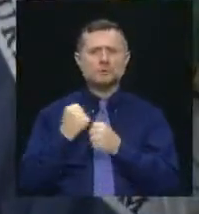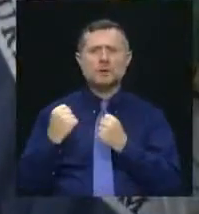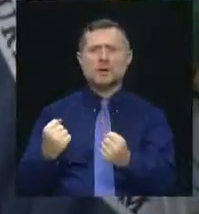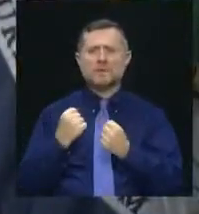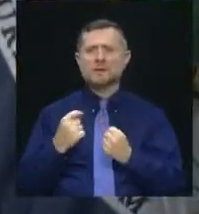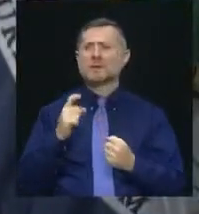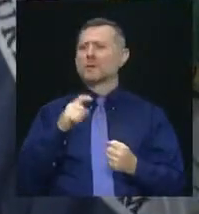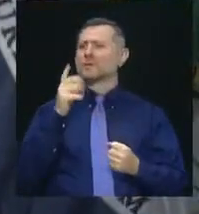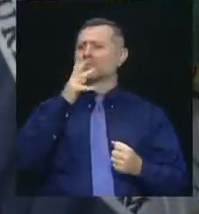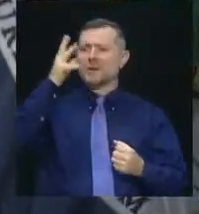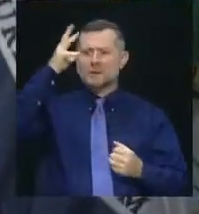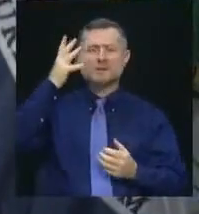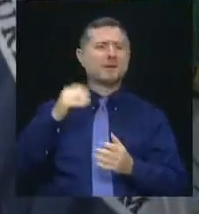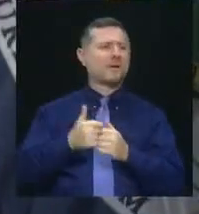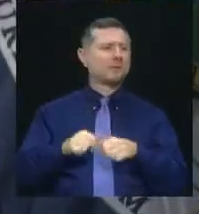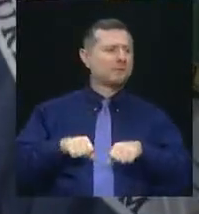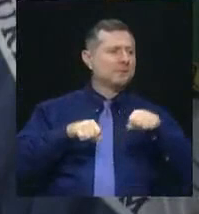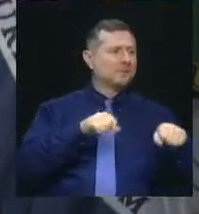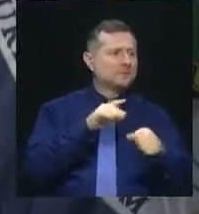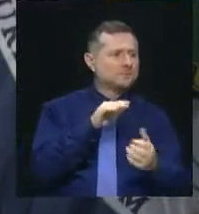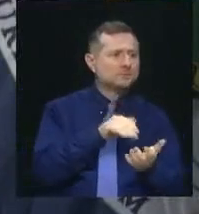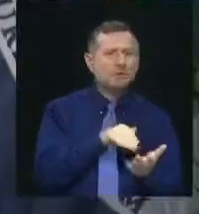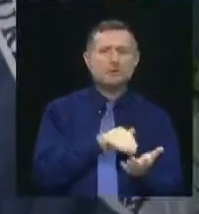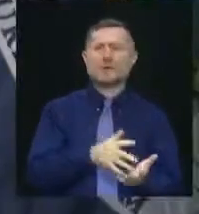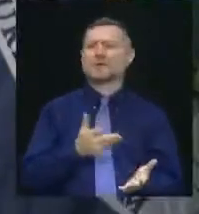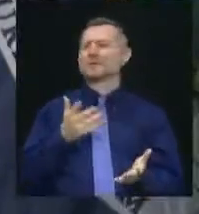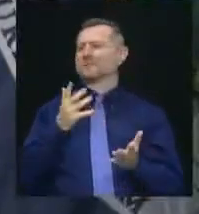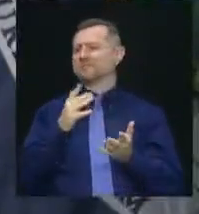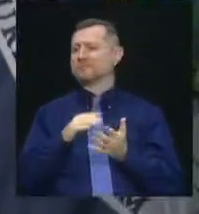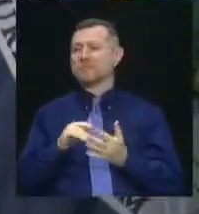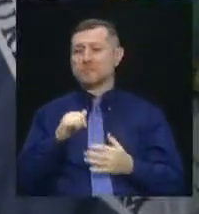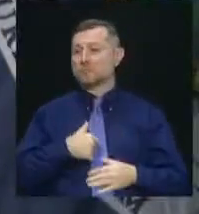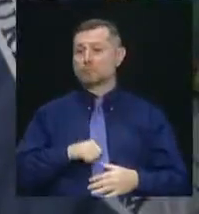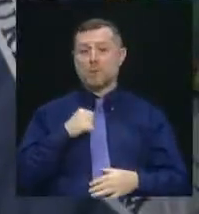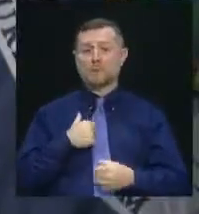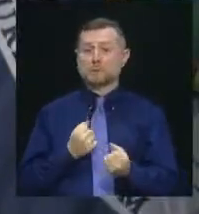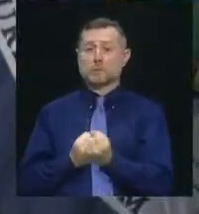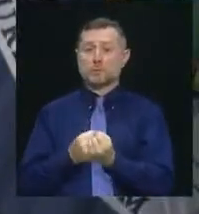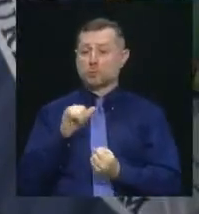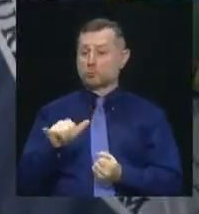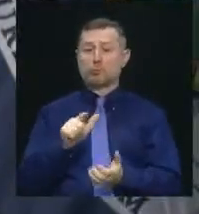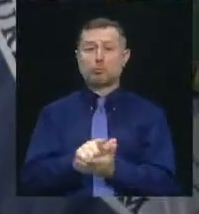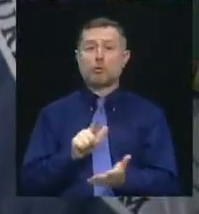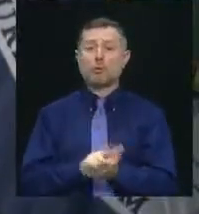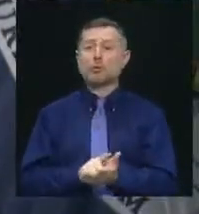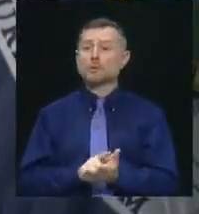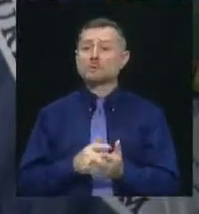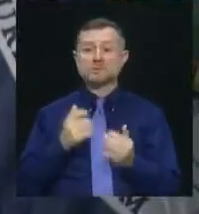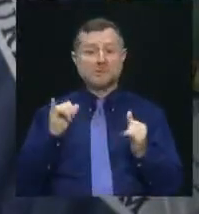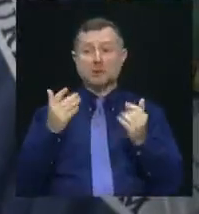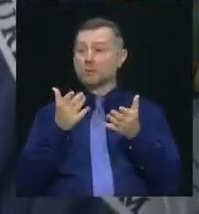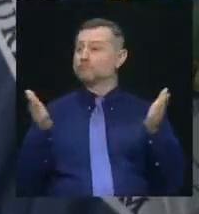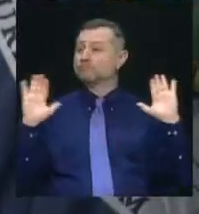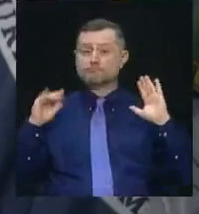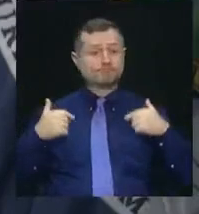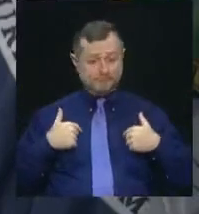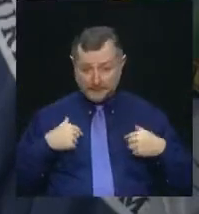appointments. And I'm proud of supporting that law, and you can ask anyone my position on that at this time. I think it's clearly understood. The last few months,